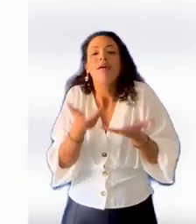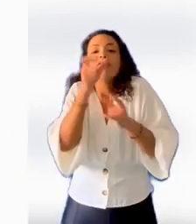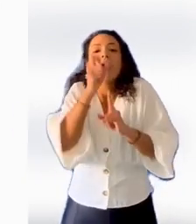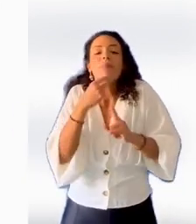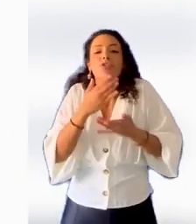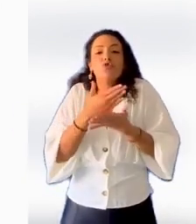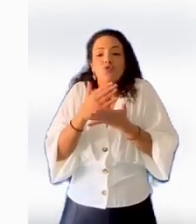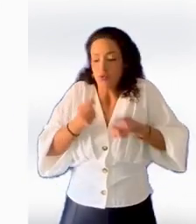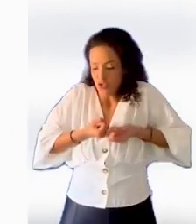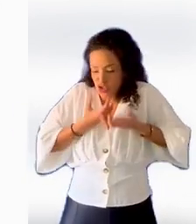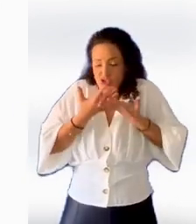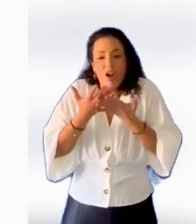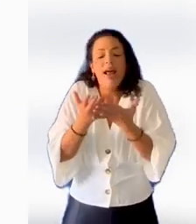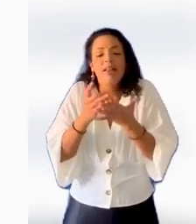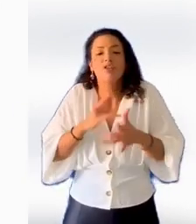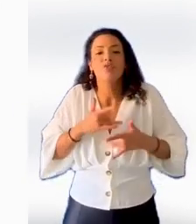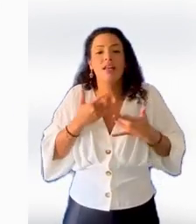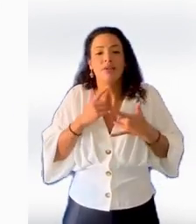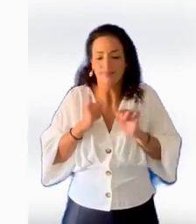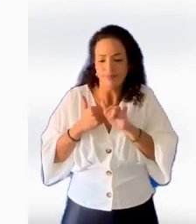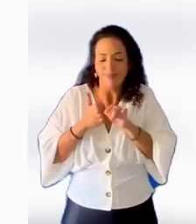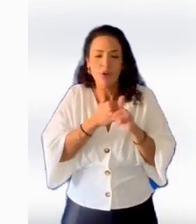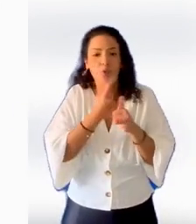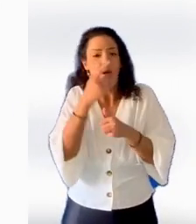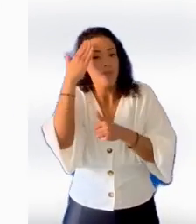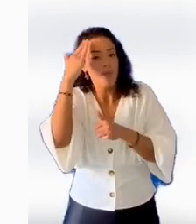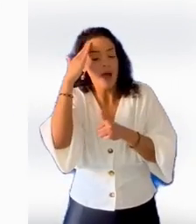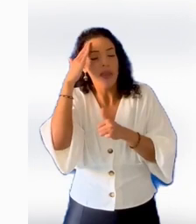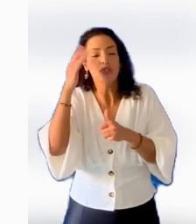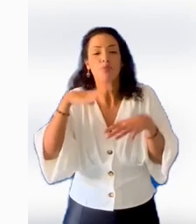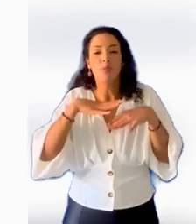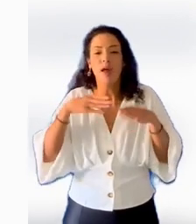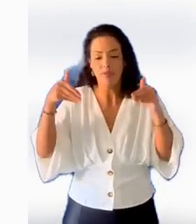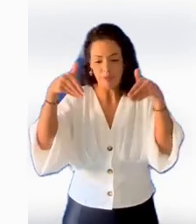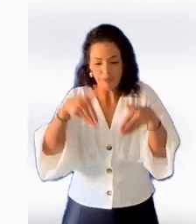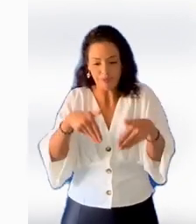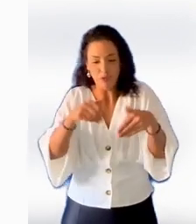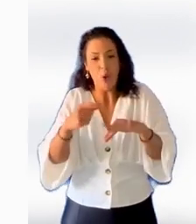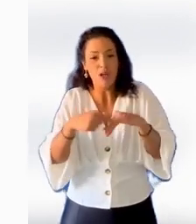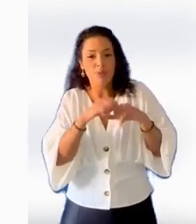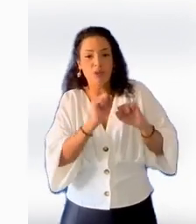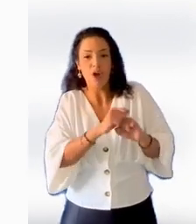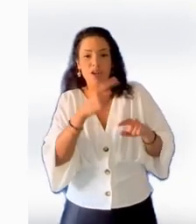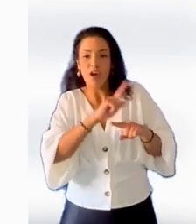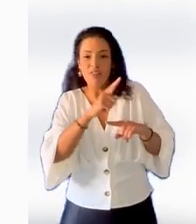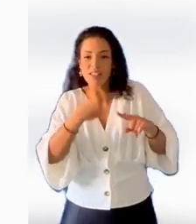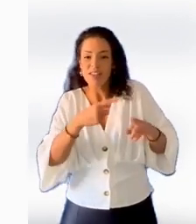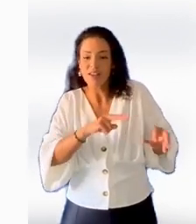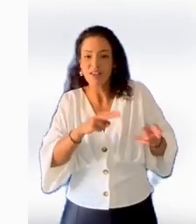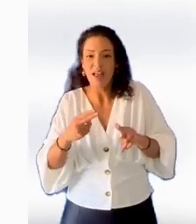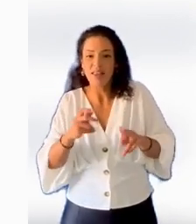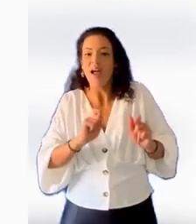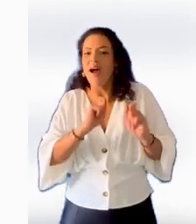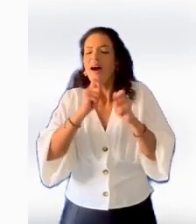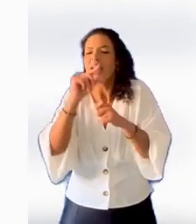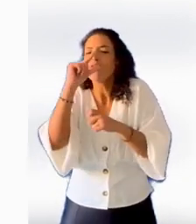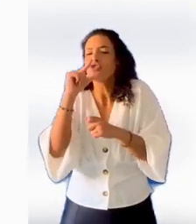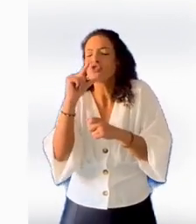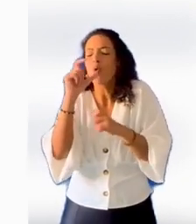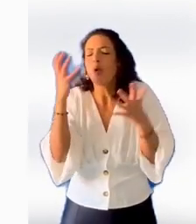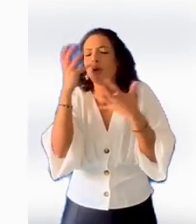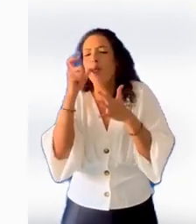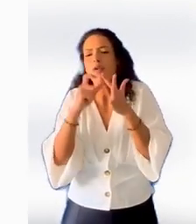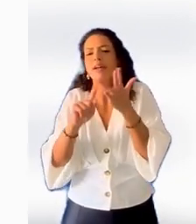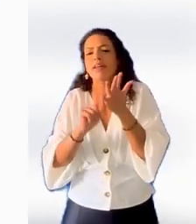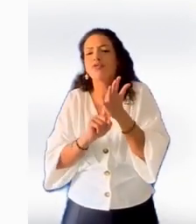For example, when I supported a mother to prepare for the funeral of her husband following his sudden death, I gave a bag of these tiny worry dolls to her